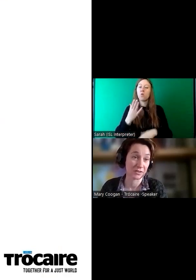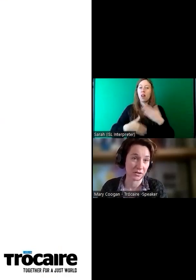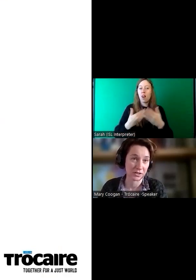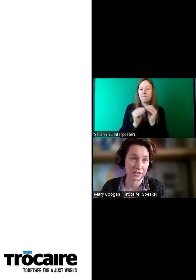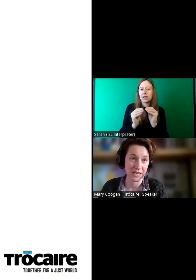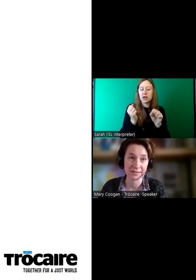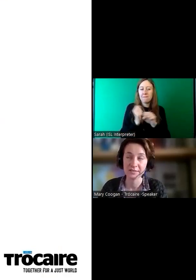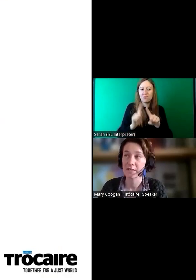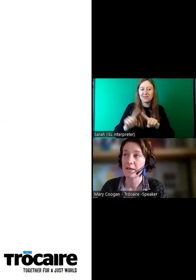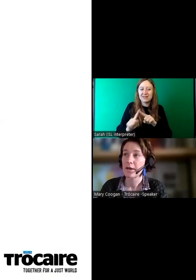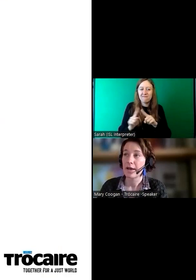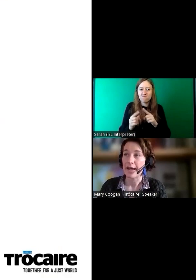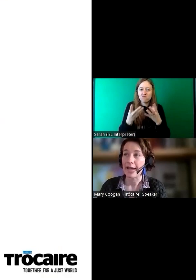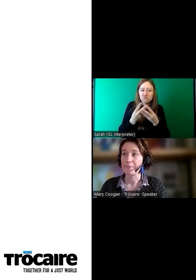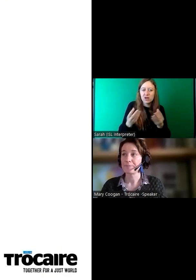educators in the current context.